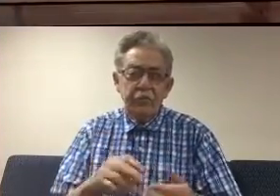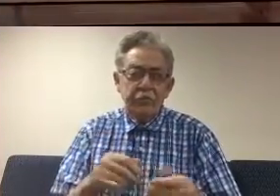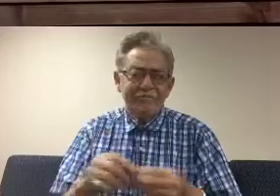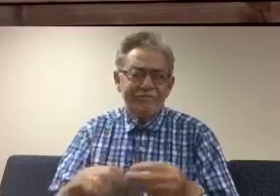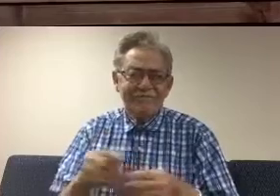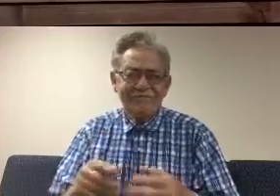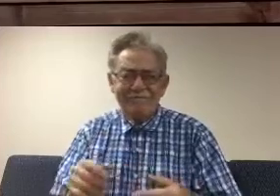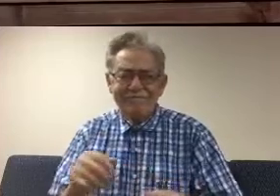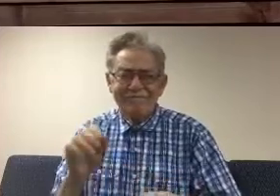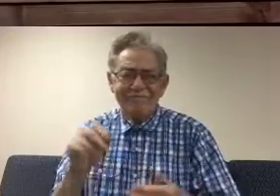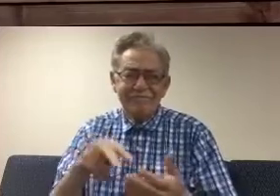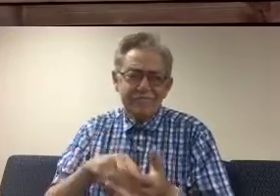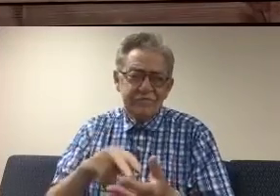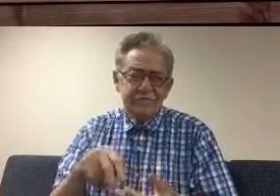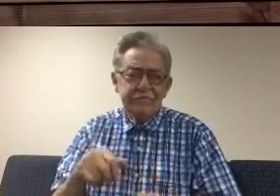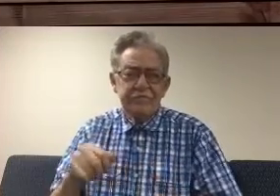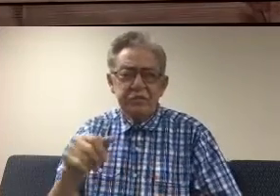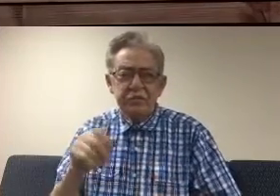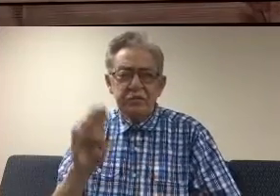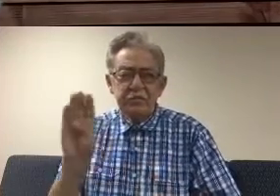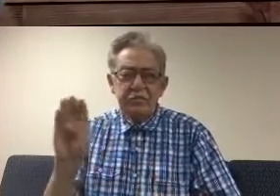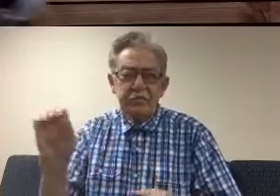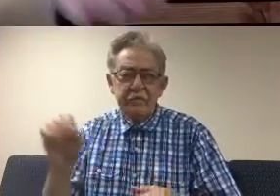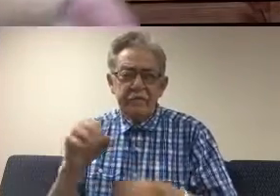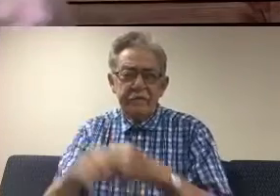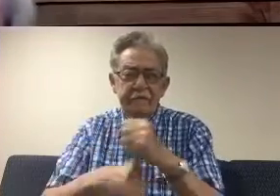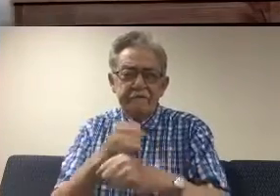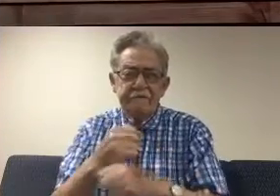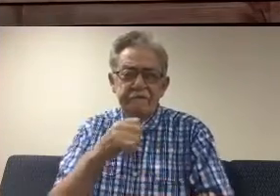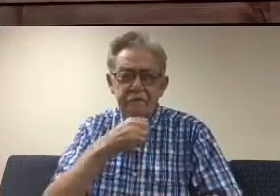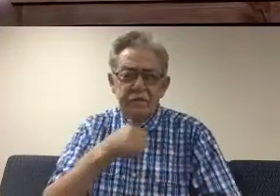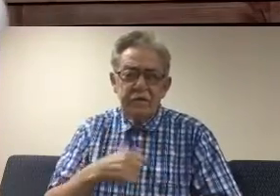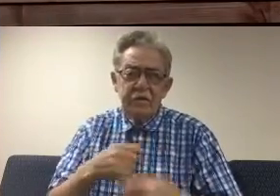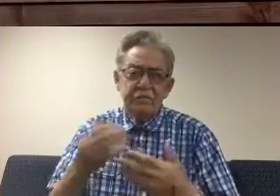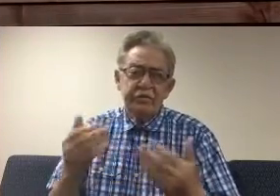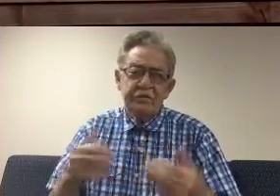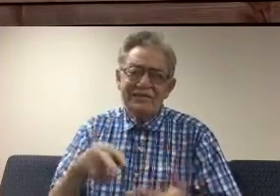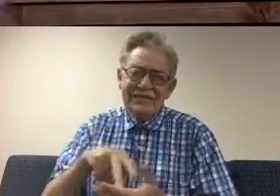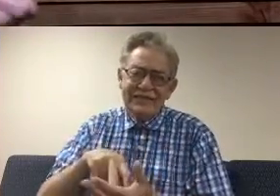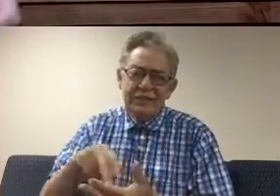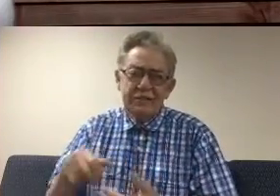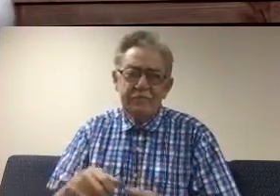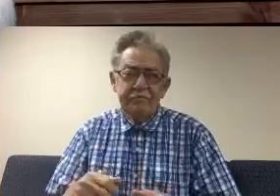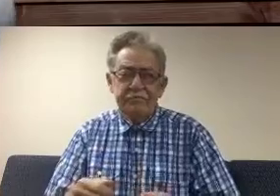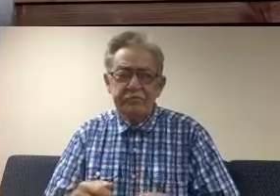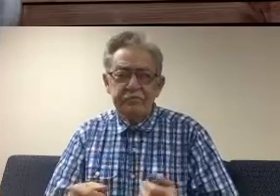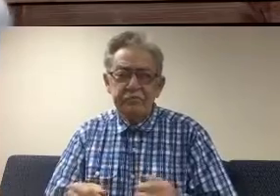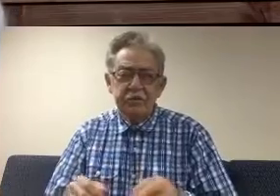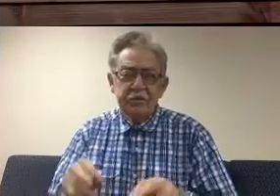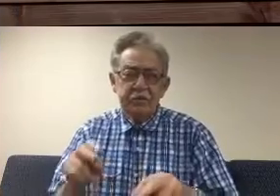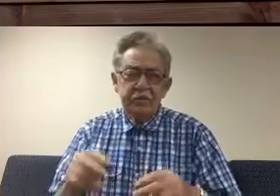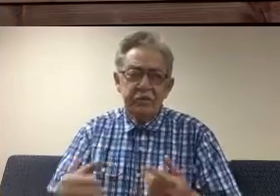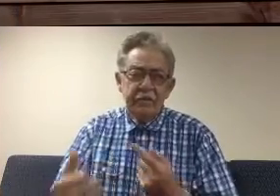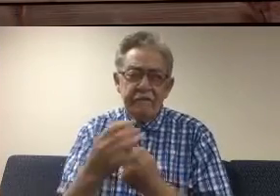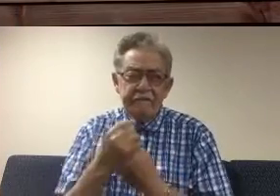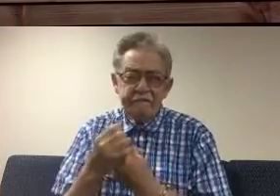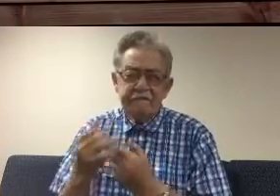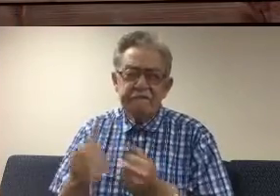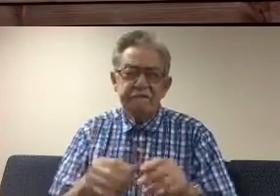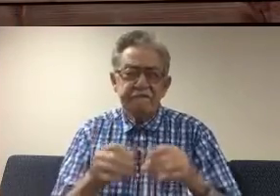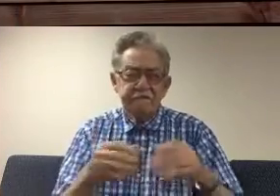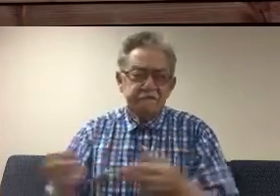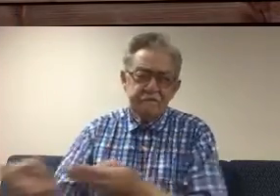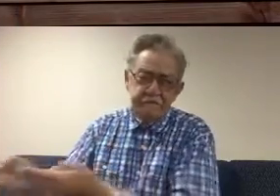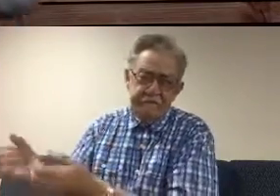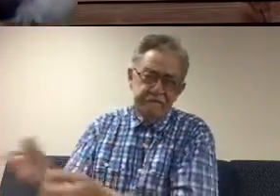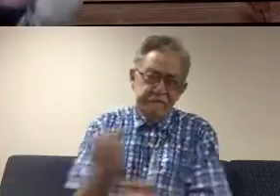yeah, he's standing there. They know. They walk past him every day, too. Sometimes they threw a shekel toward him, but sometimes they did not. But yeah, it's